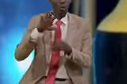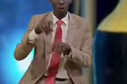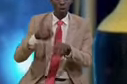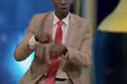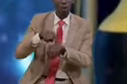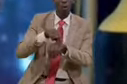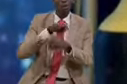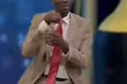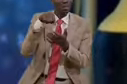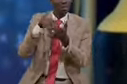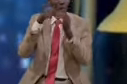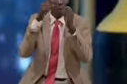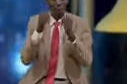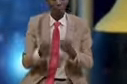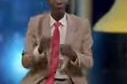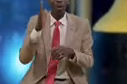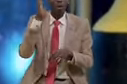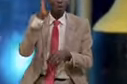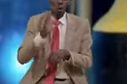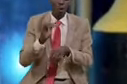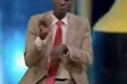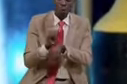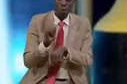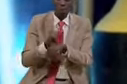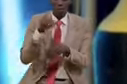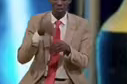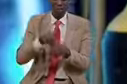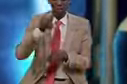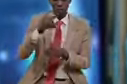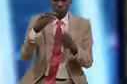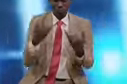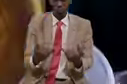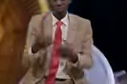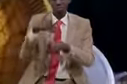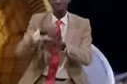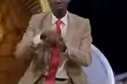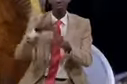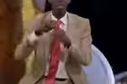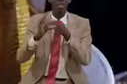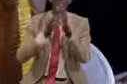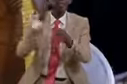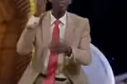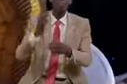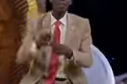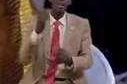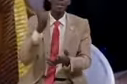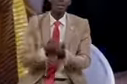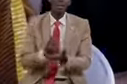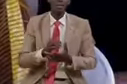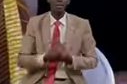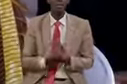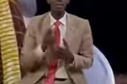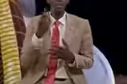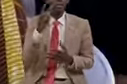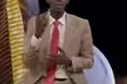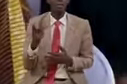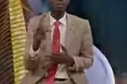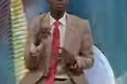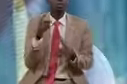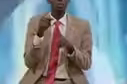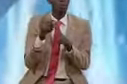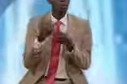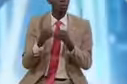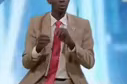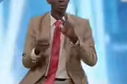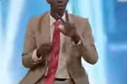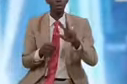power will work inside you tonight in Jesus' name. Look at number three there.